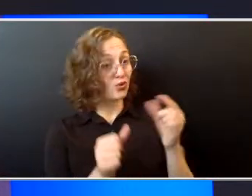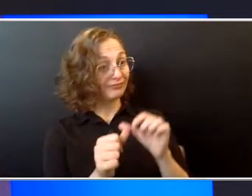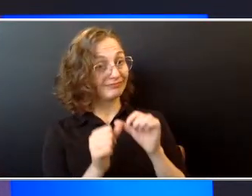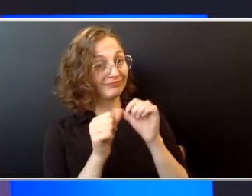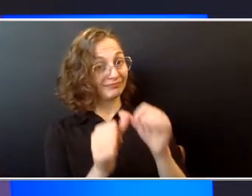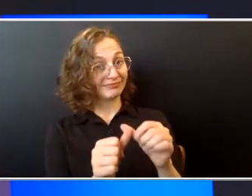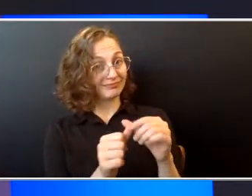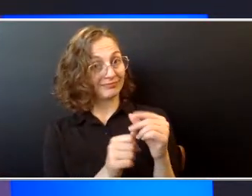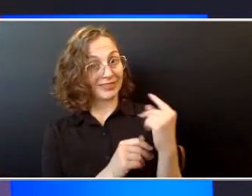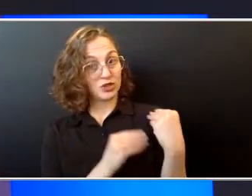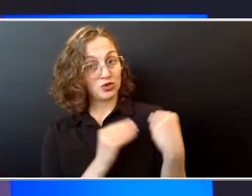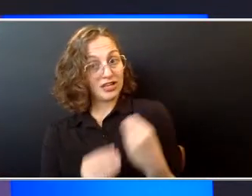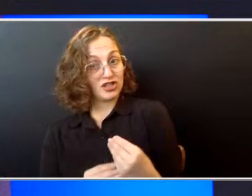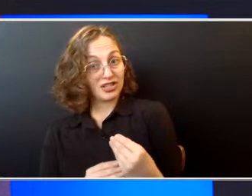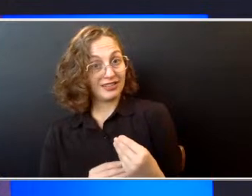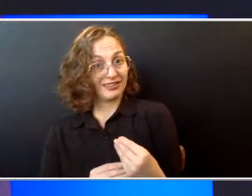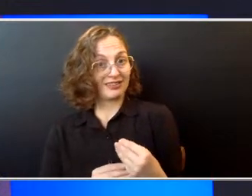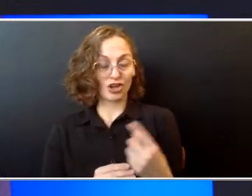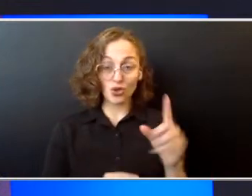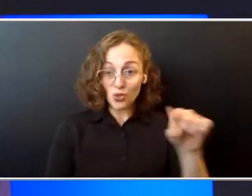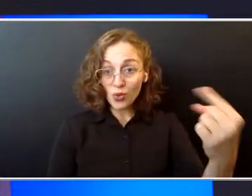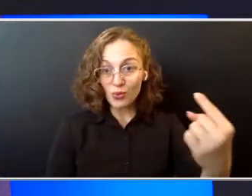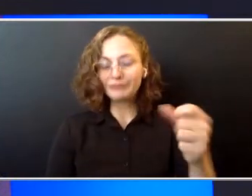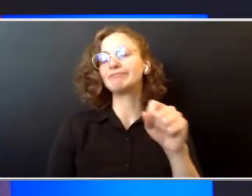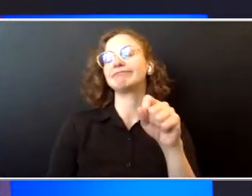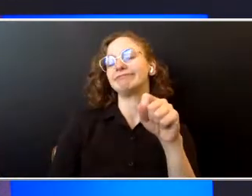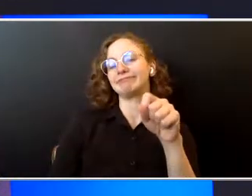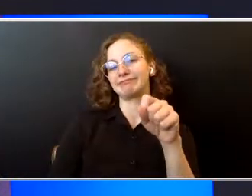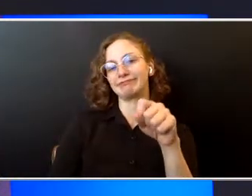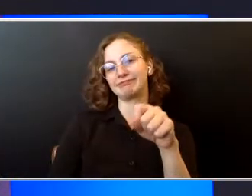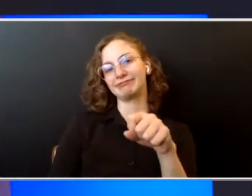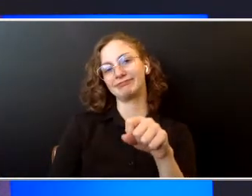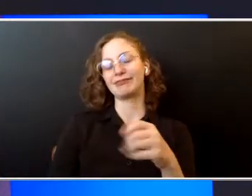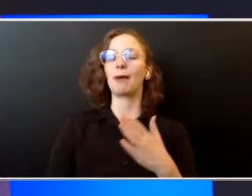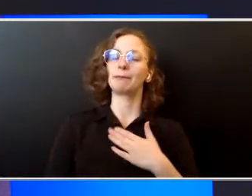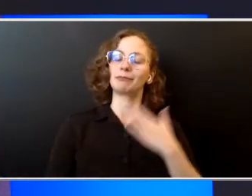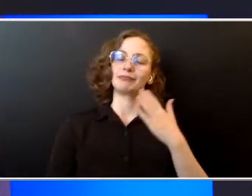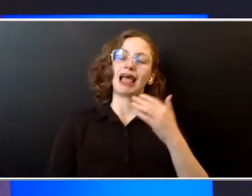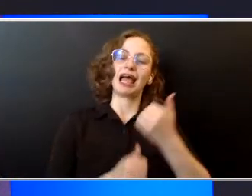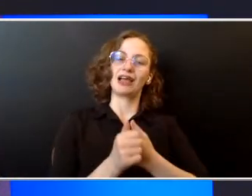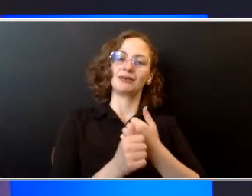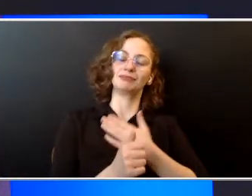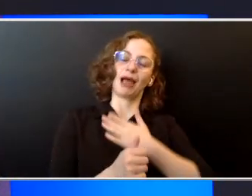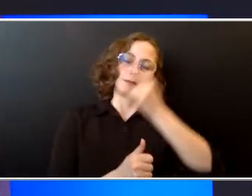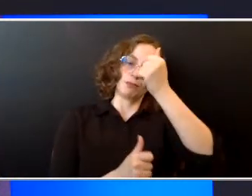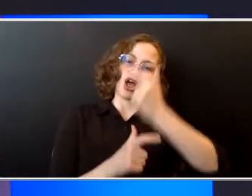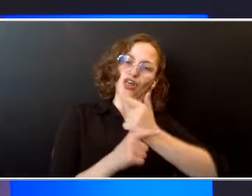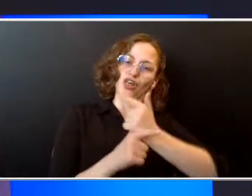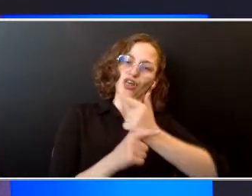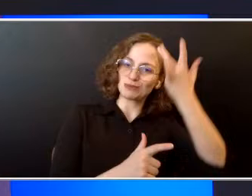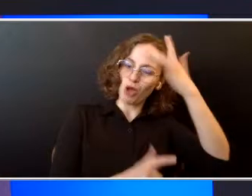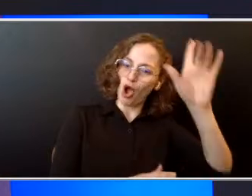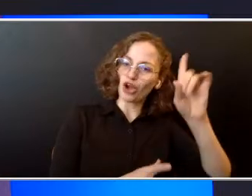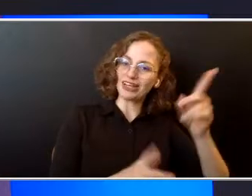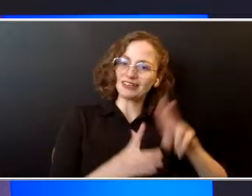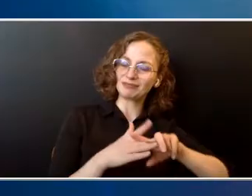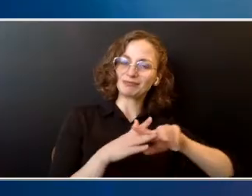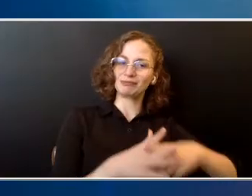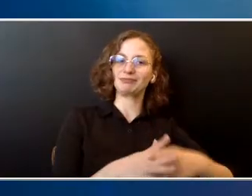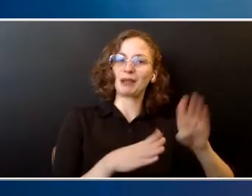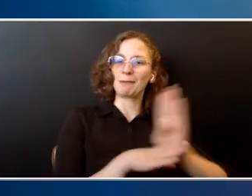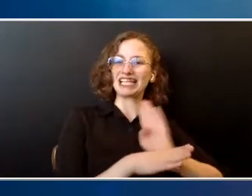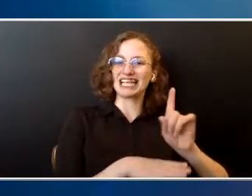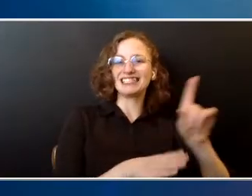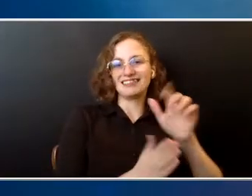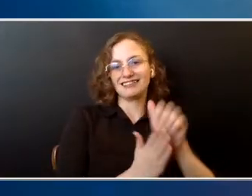Yes, I'm the only one. Does everyone My brother call was you? smart. He went into business. Oh, right. That's so sweet. He was an accountant. Well, thank you for sharing that. And thank you